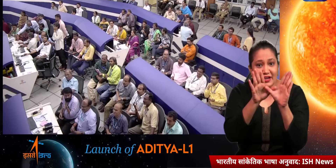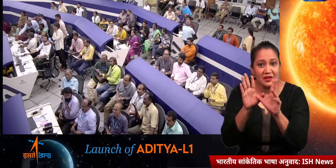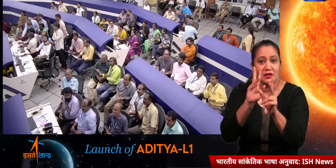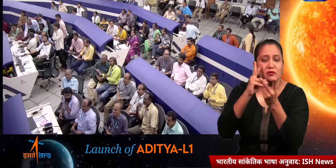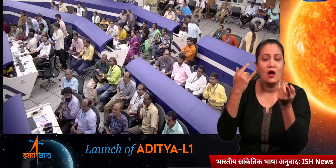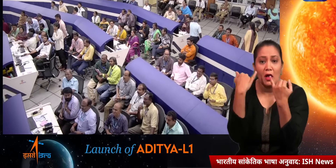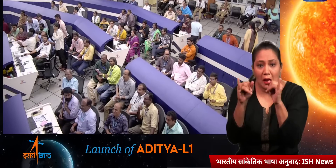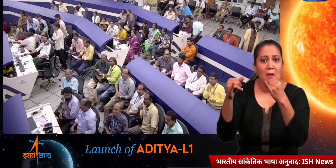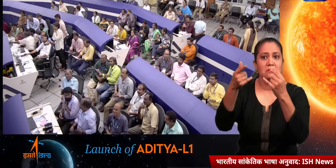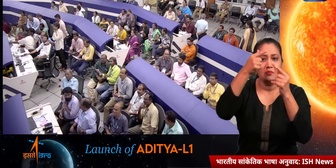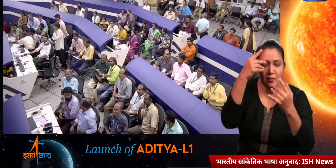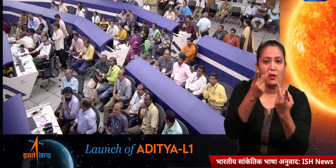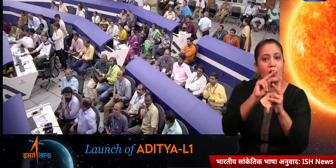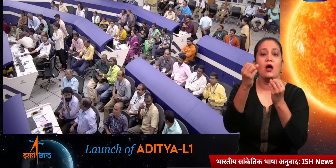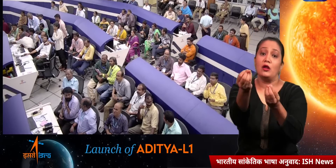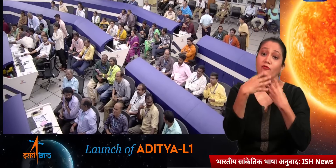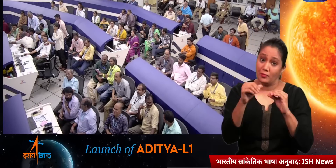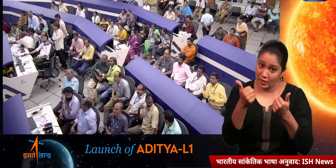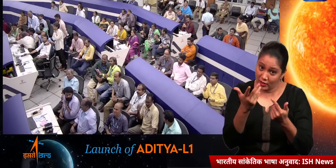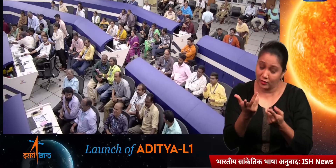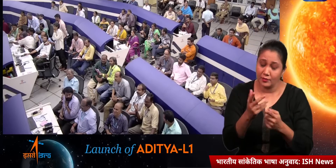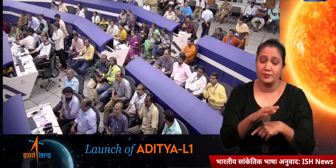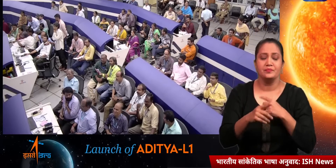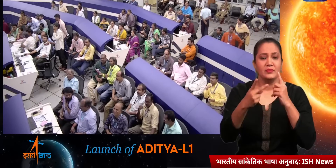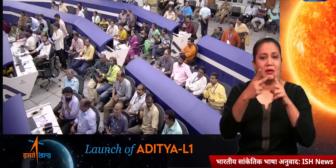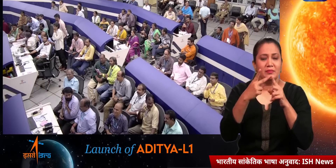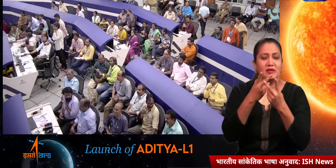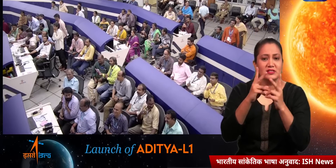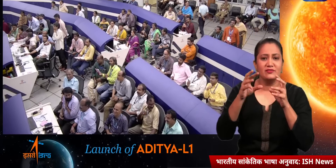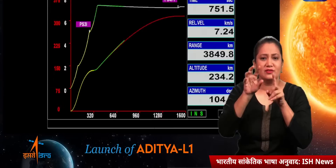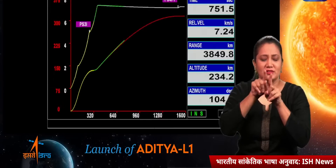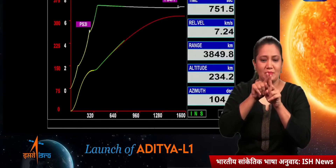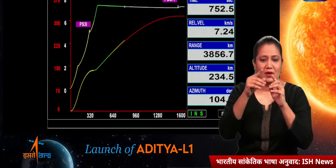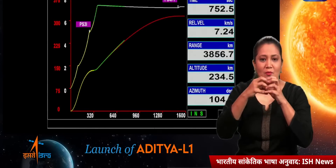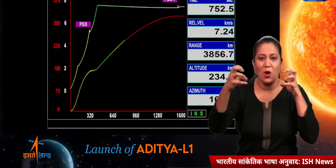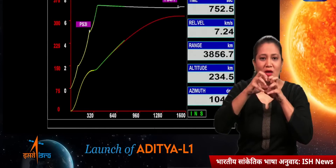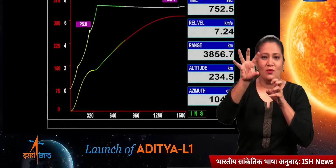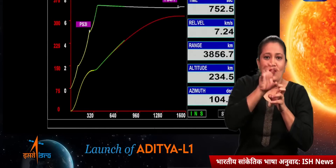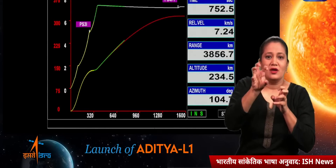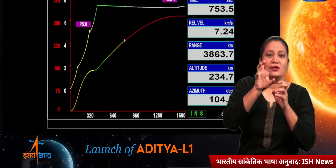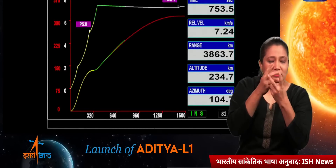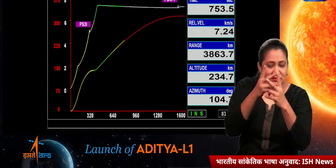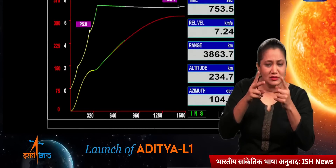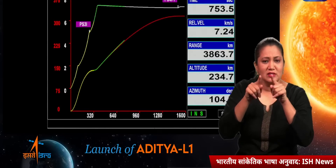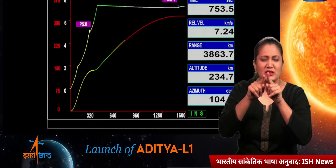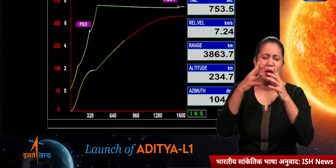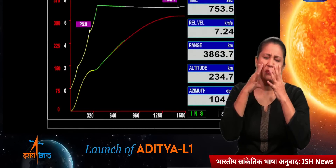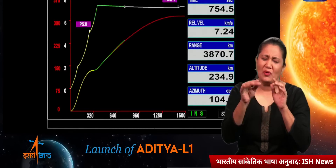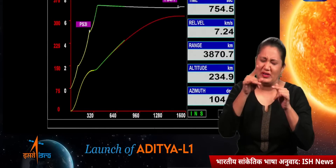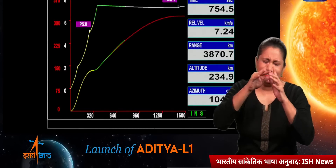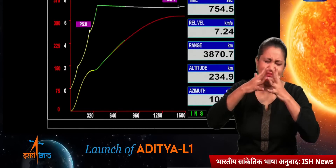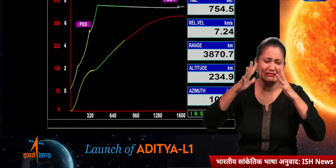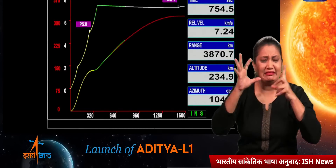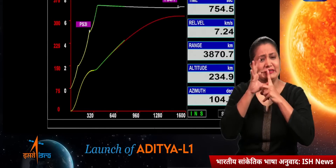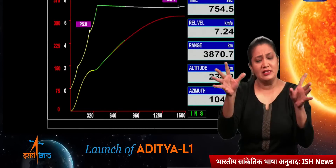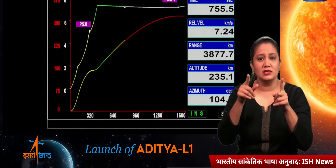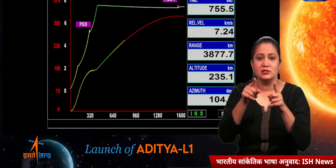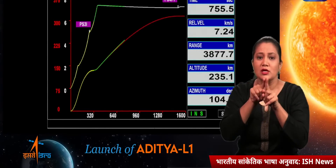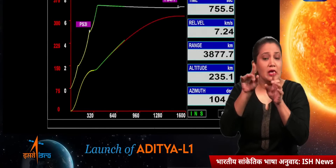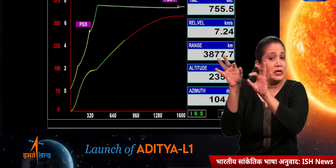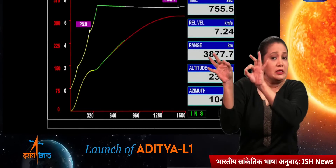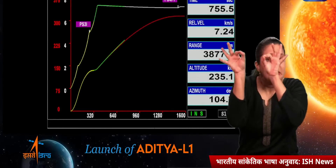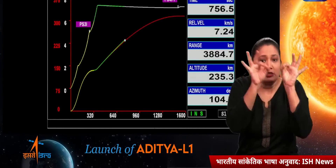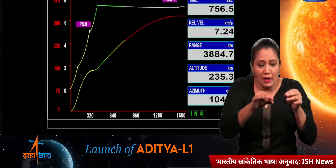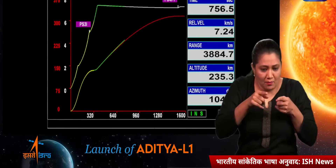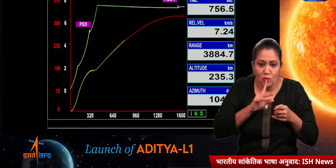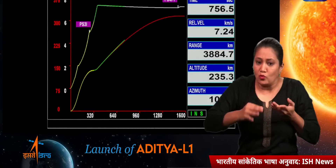and spacecrafts. Various thermal and magnetic phenomena on the sun are of extreme nature, which cannot be replicated